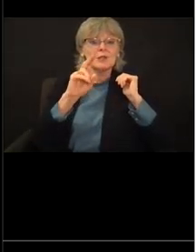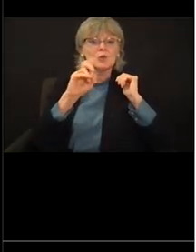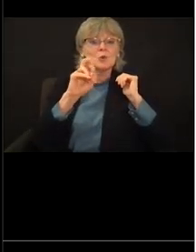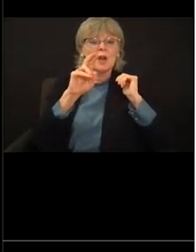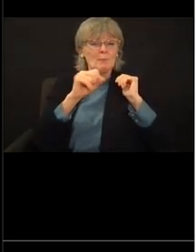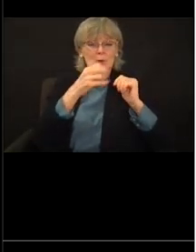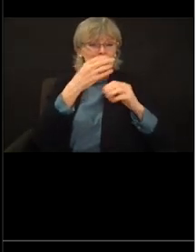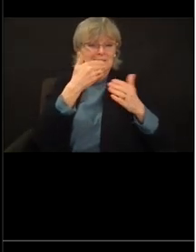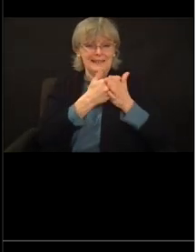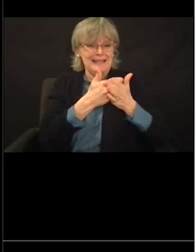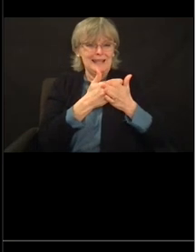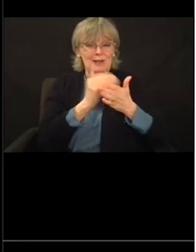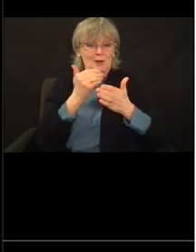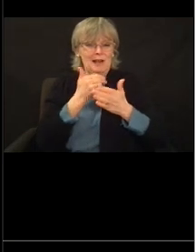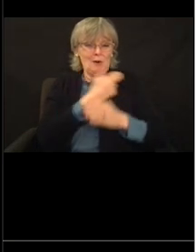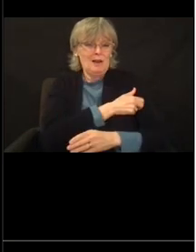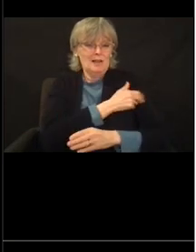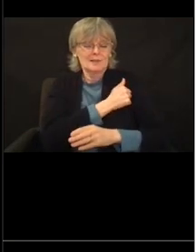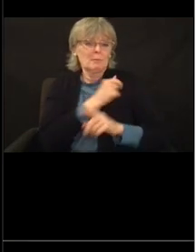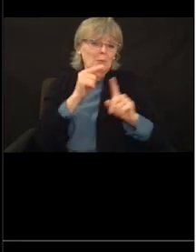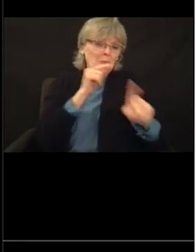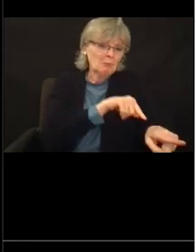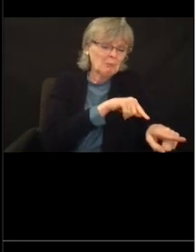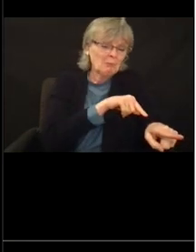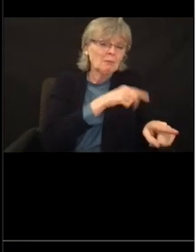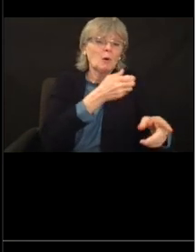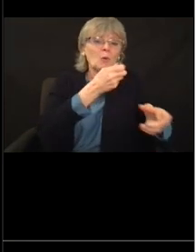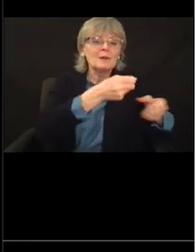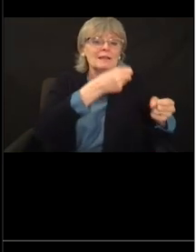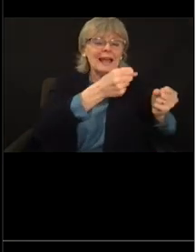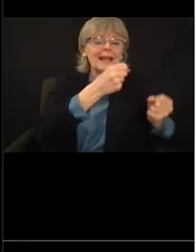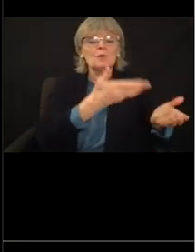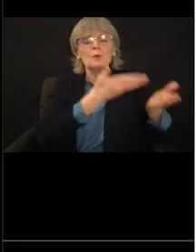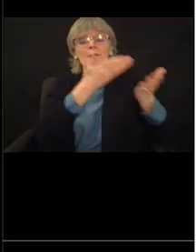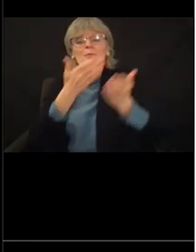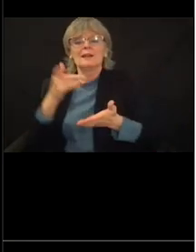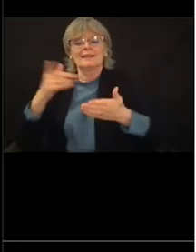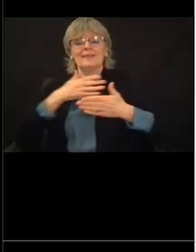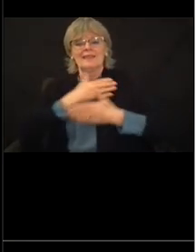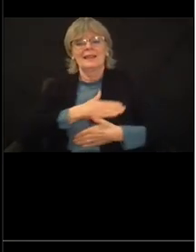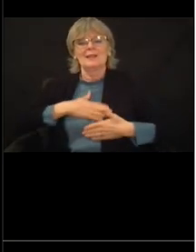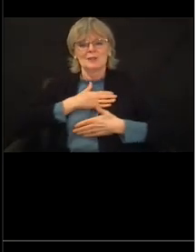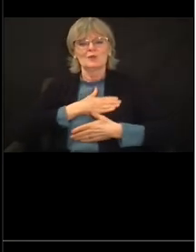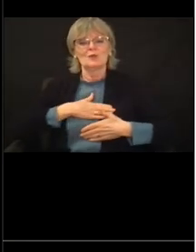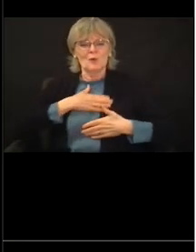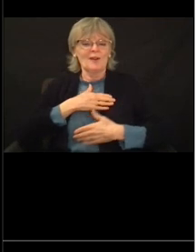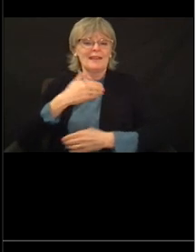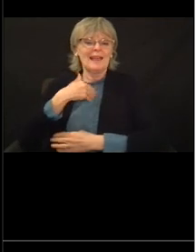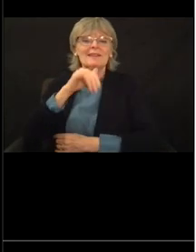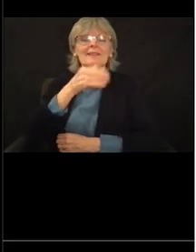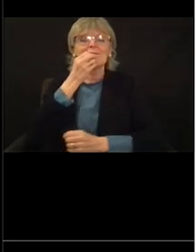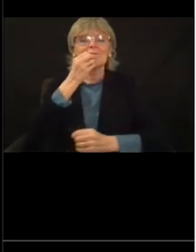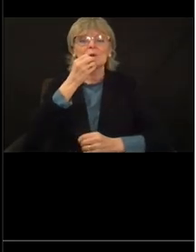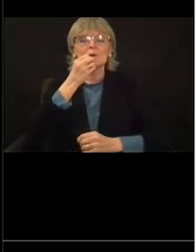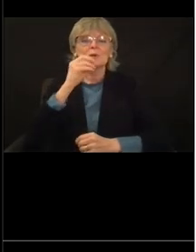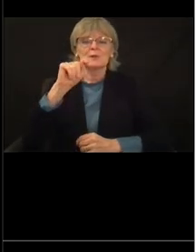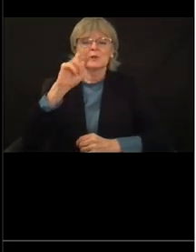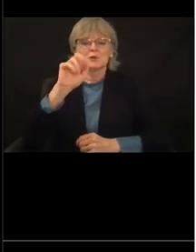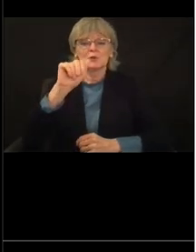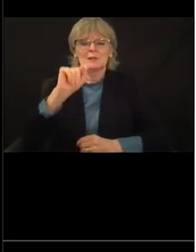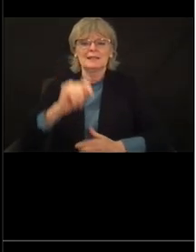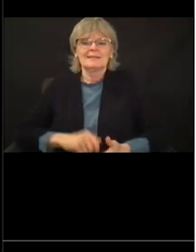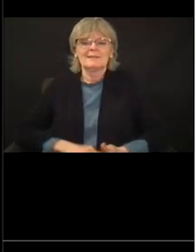nice that we have access to that because they really enjoy having that food. It's a treat for them.